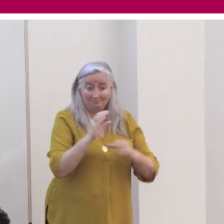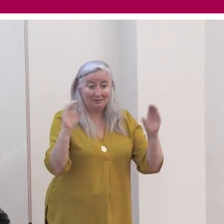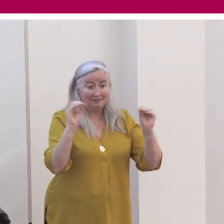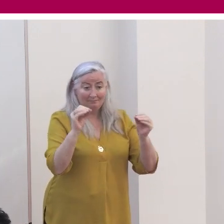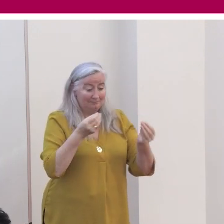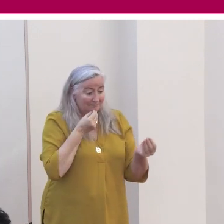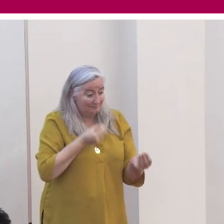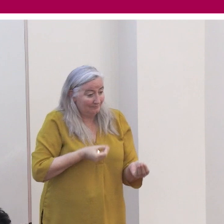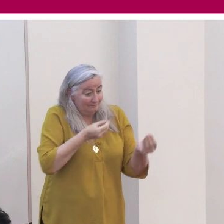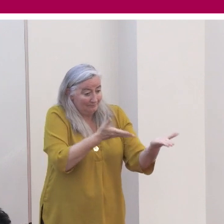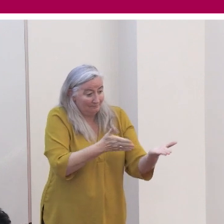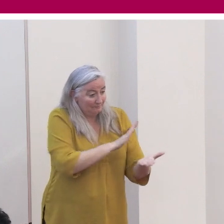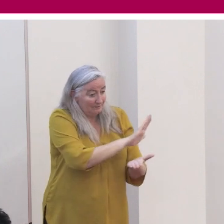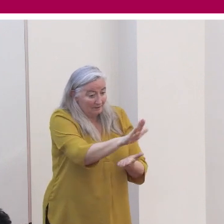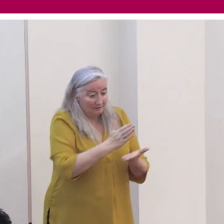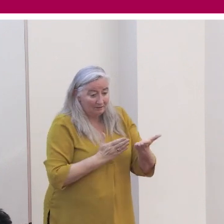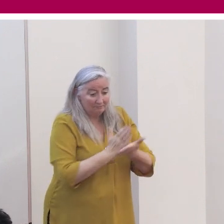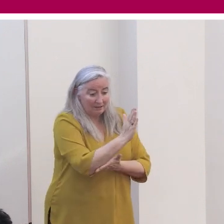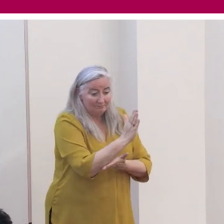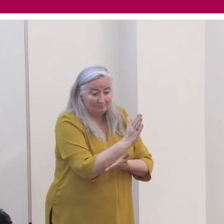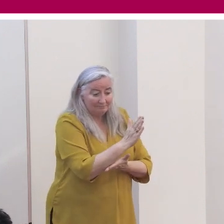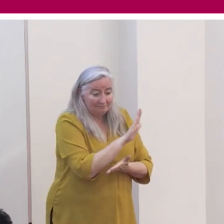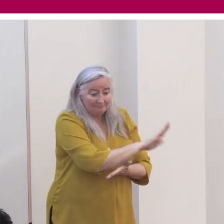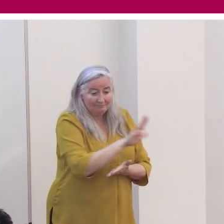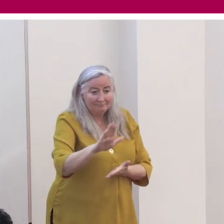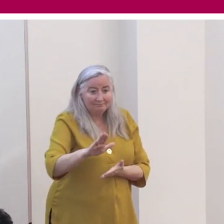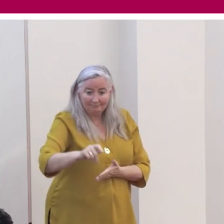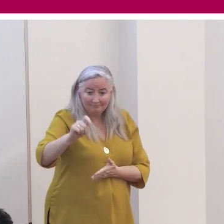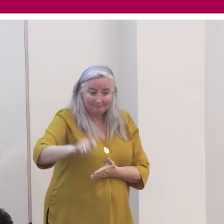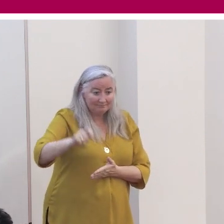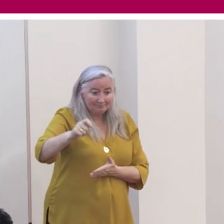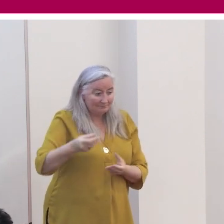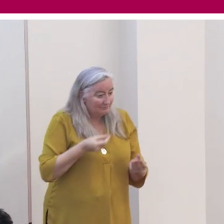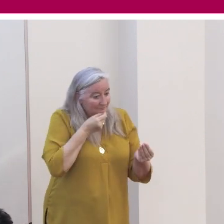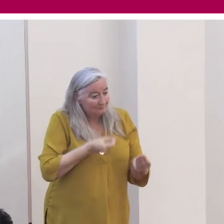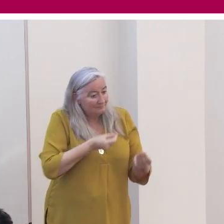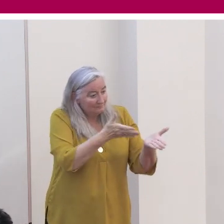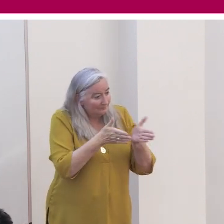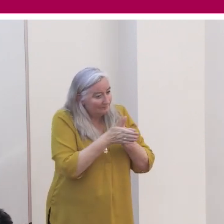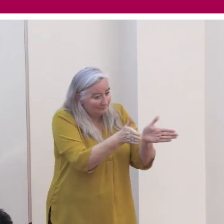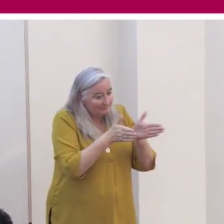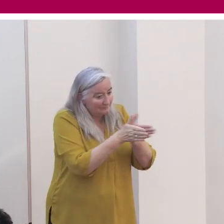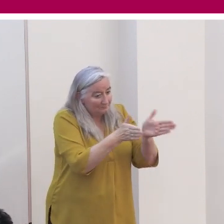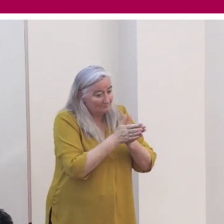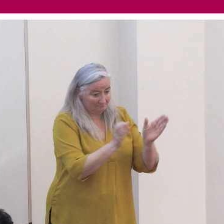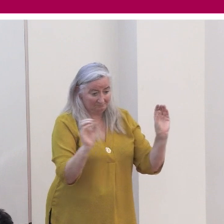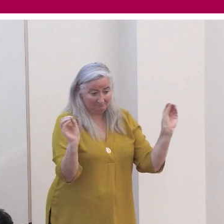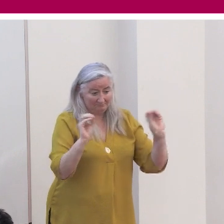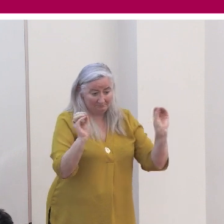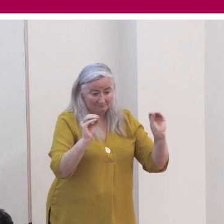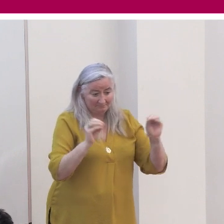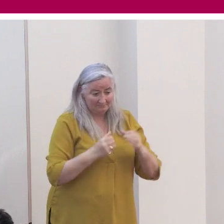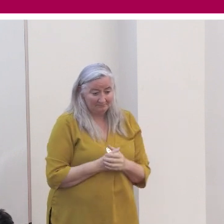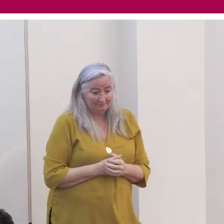across all 9 EU countries, according to international law, for them to be informed that you have the right to request